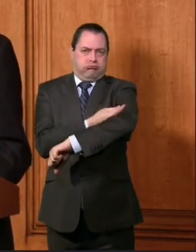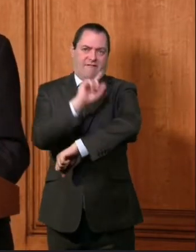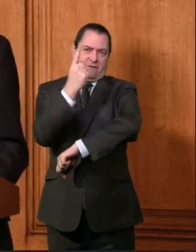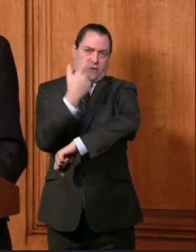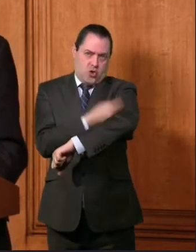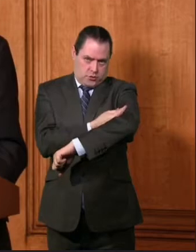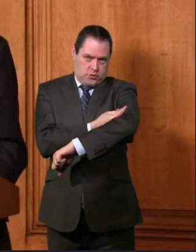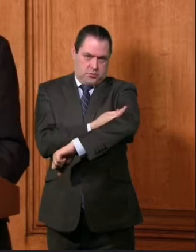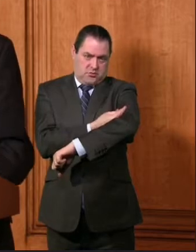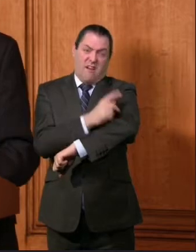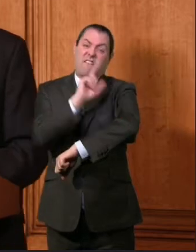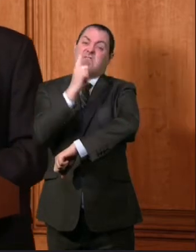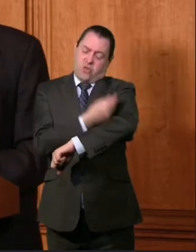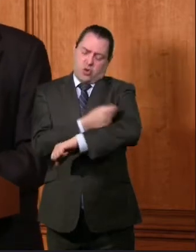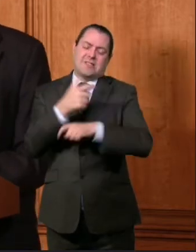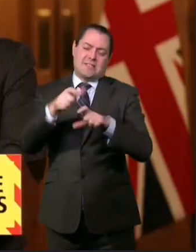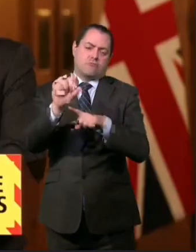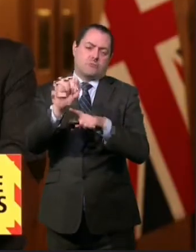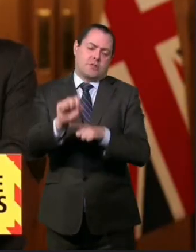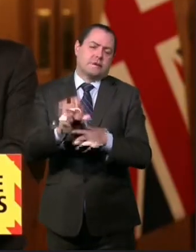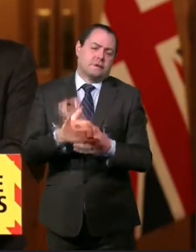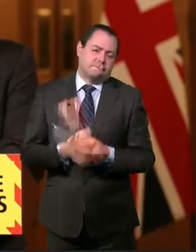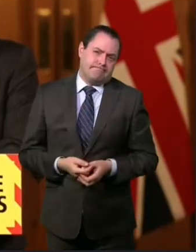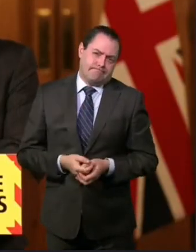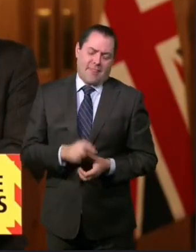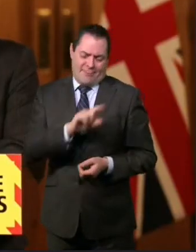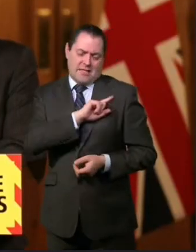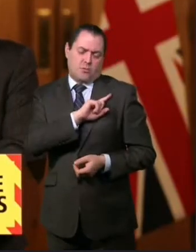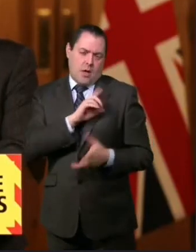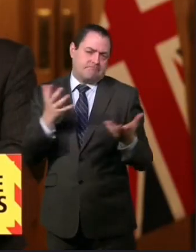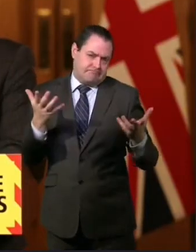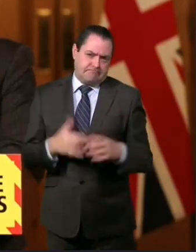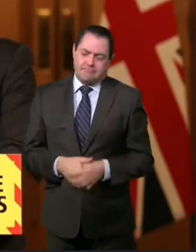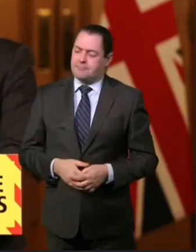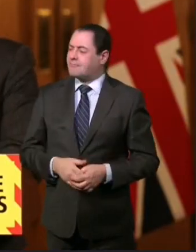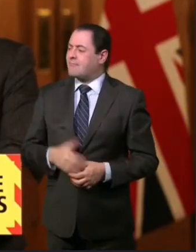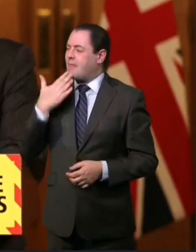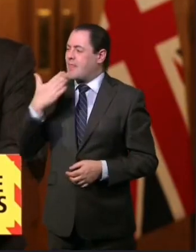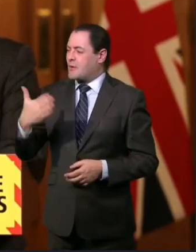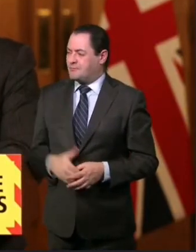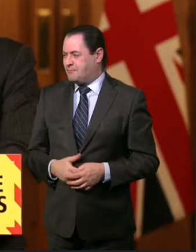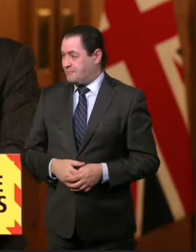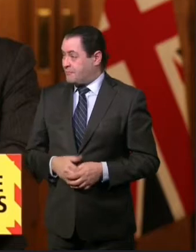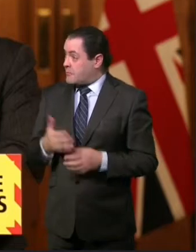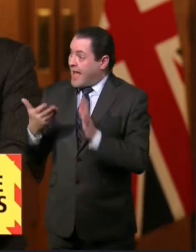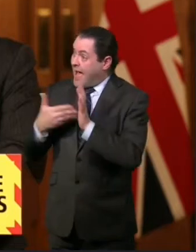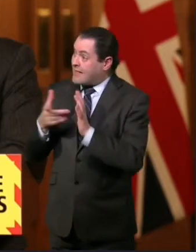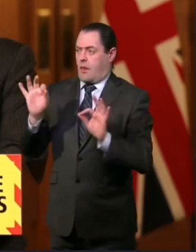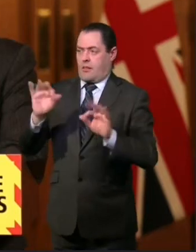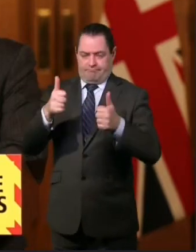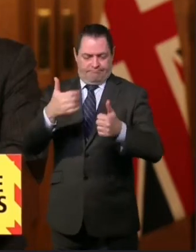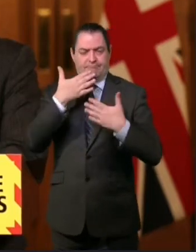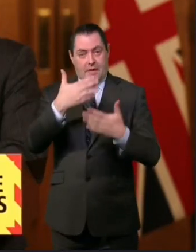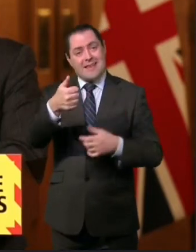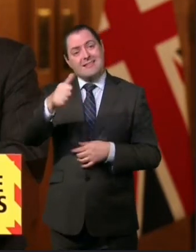the protection, and that is the reason we're doing it. Thanks, Chris. Patrick, anything you want to add to that? add. Thank you very much. Let's go to Sally in